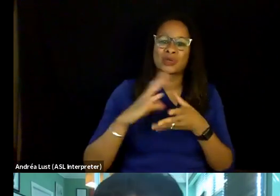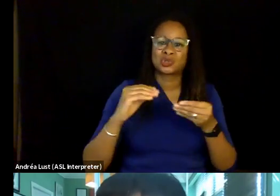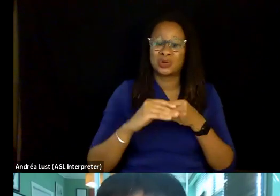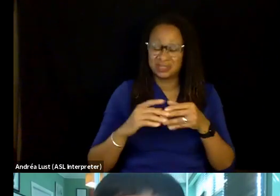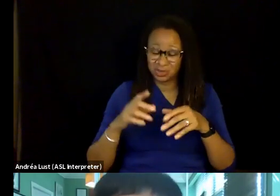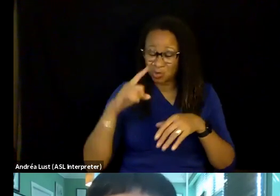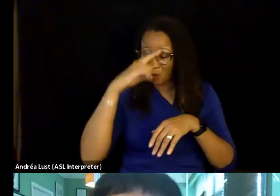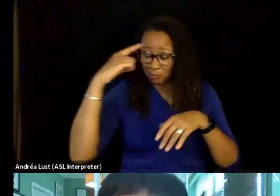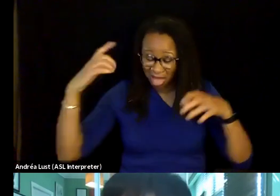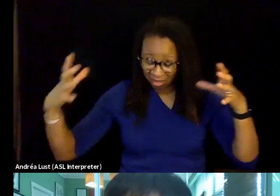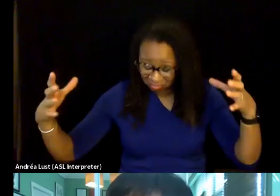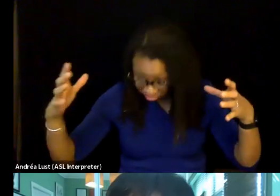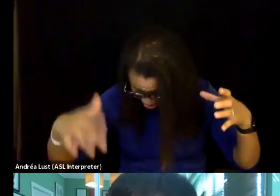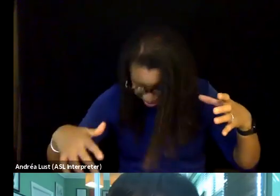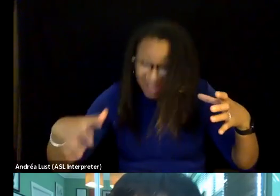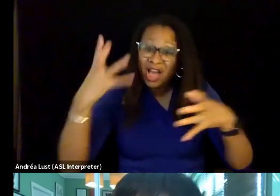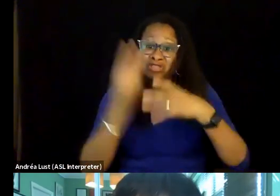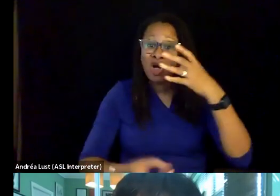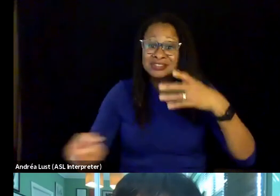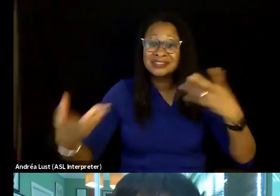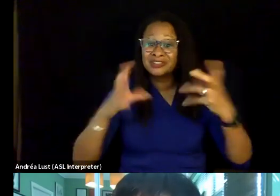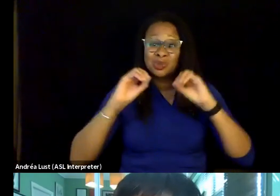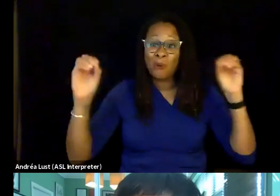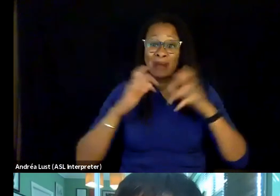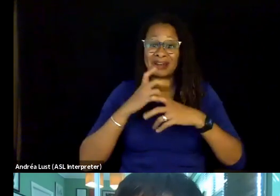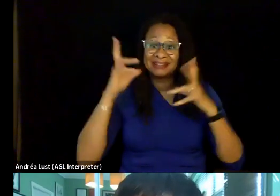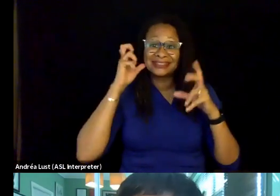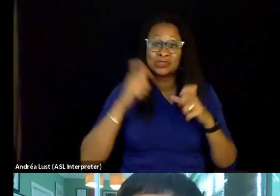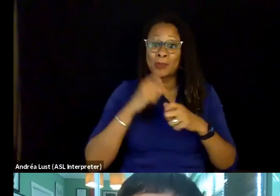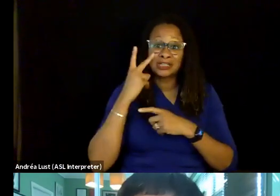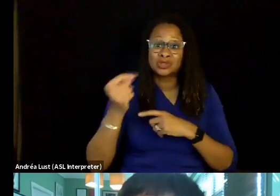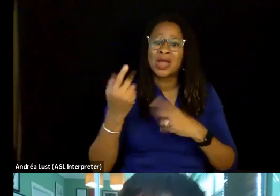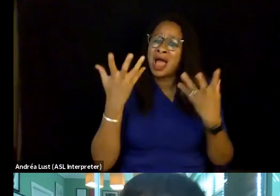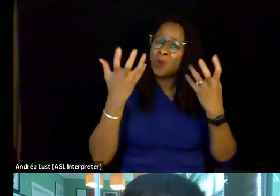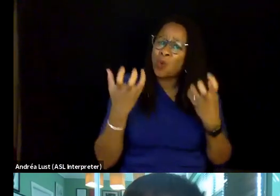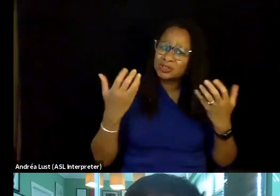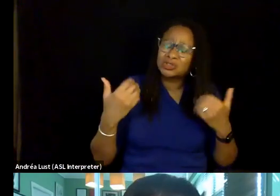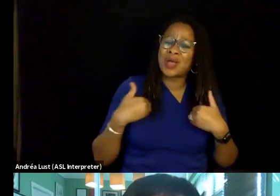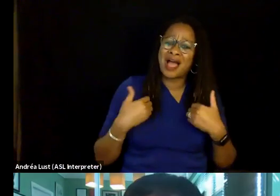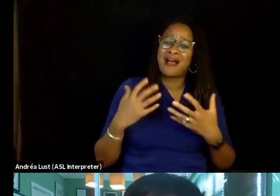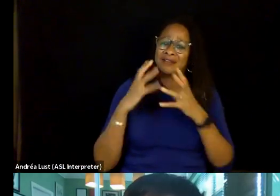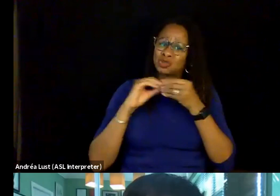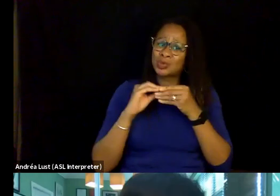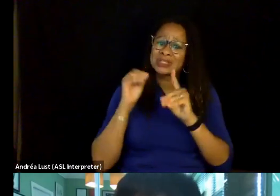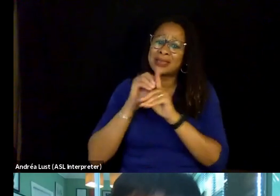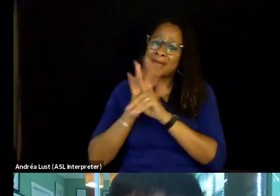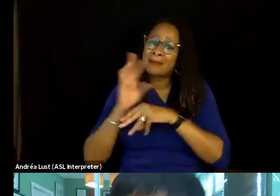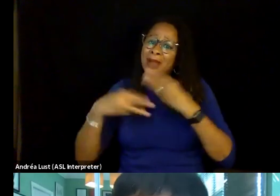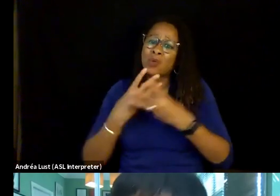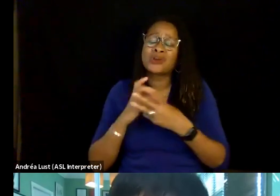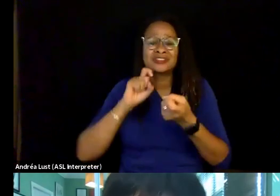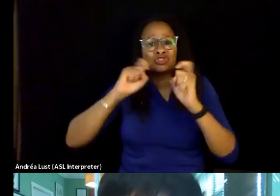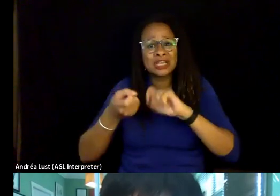a Western, largely Western audience. And I wanted to have stories that will impact my world in a way that will change it for the